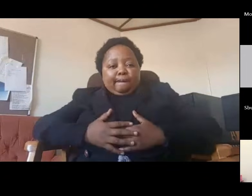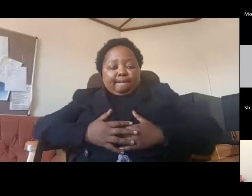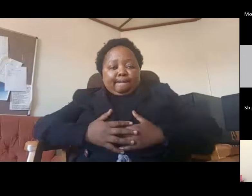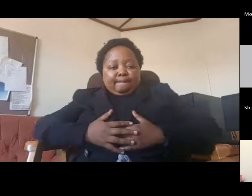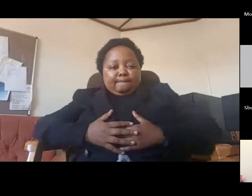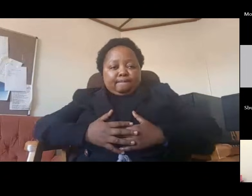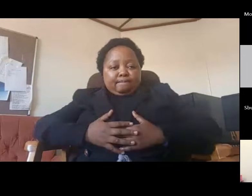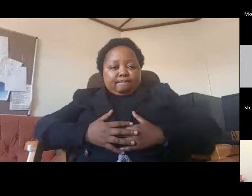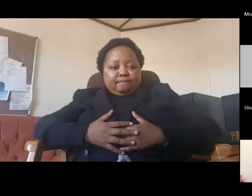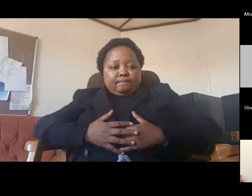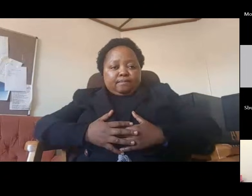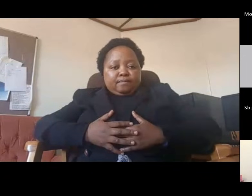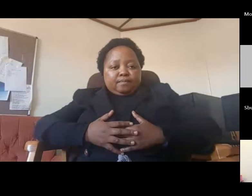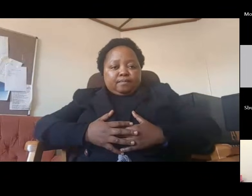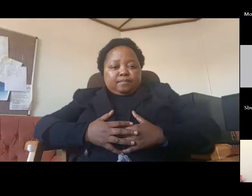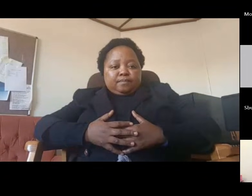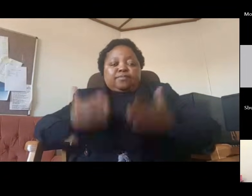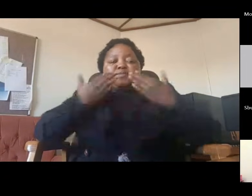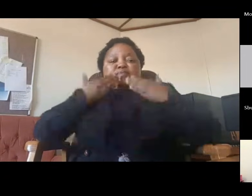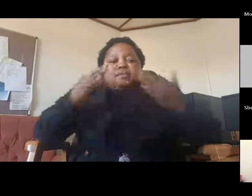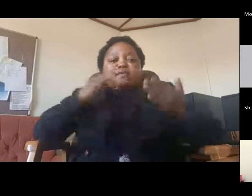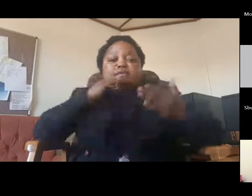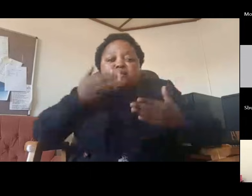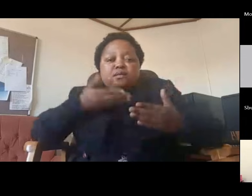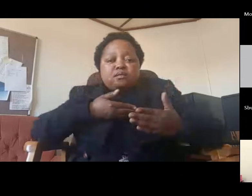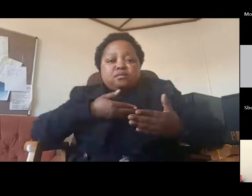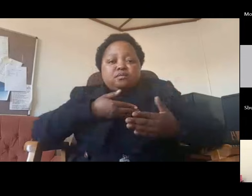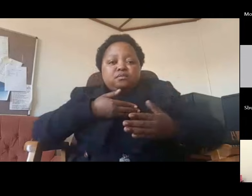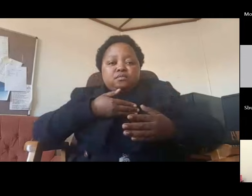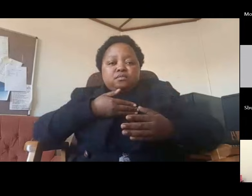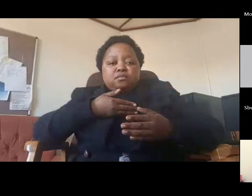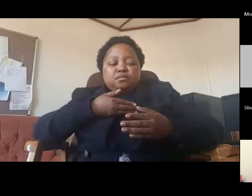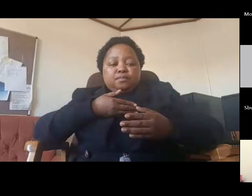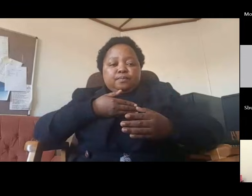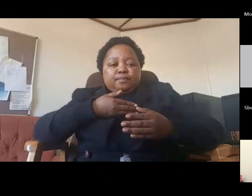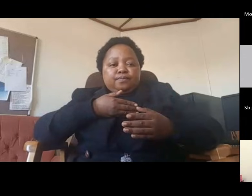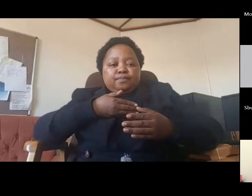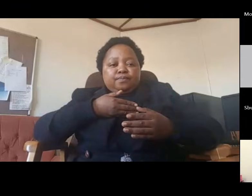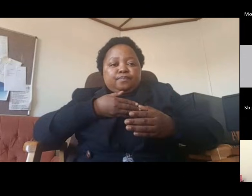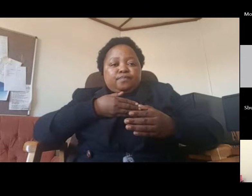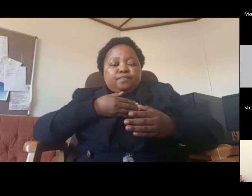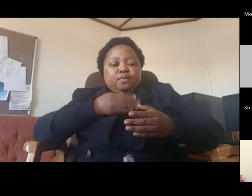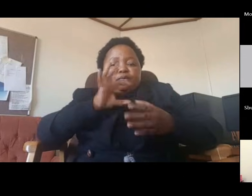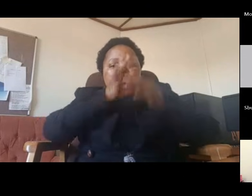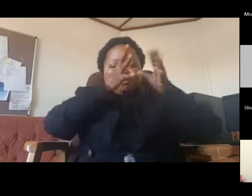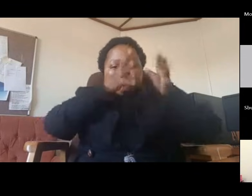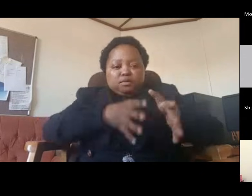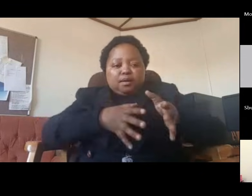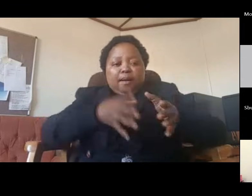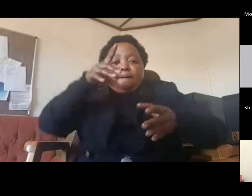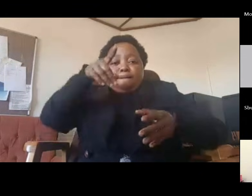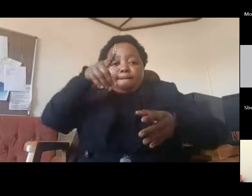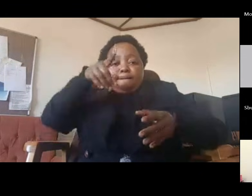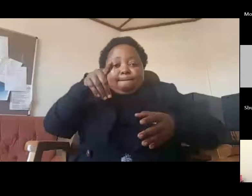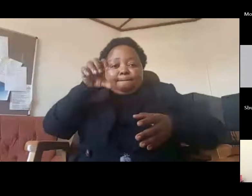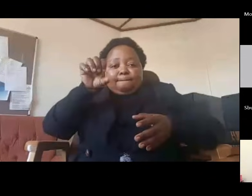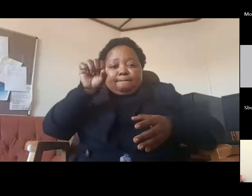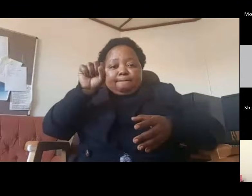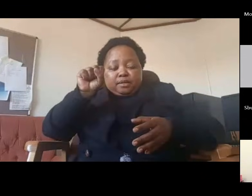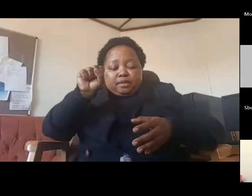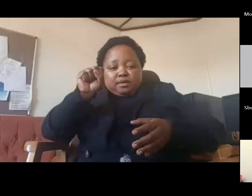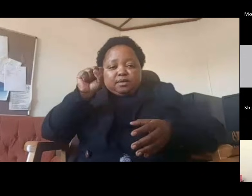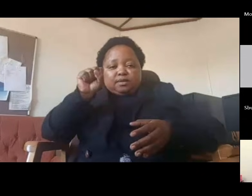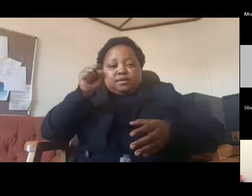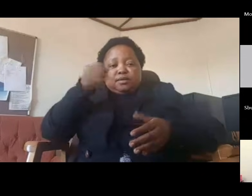Thank you, Dr. Ramakwele, esteemed colleagues. Our principals, the Ministry of Gender, Youth and Social